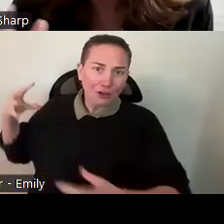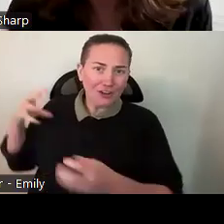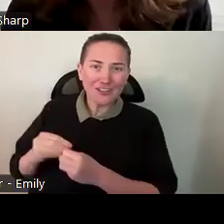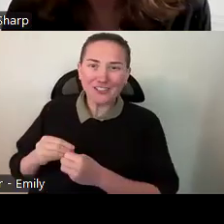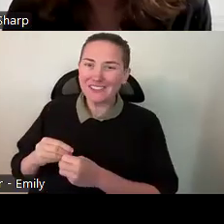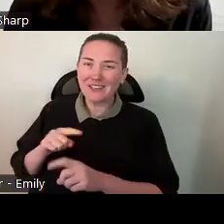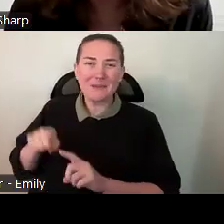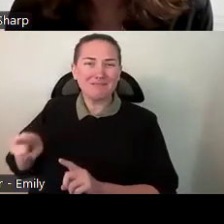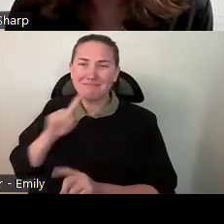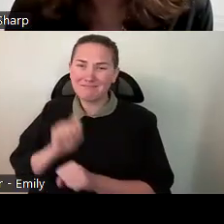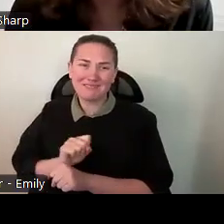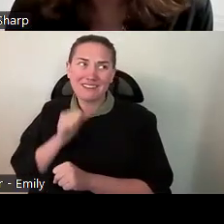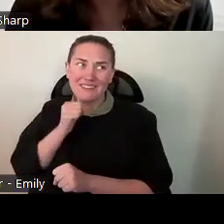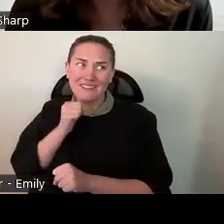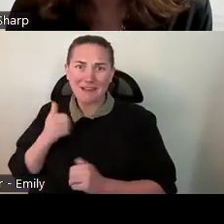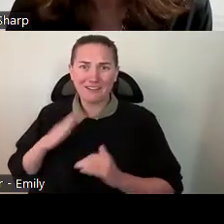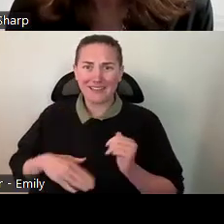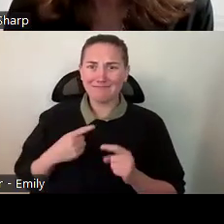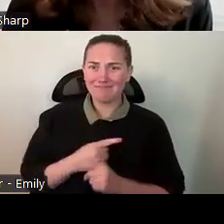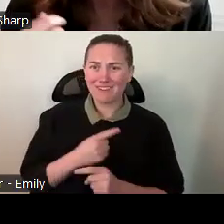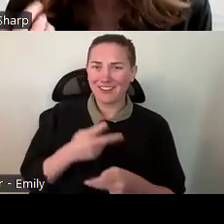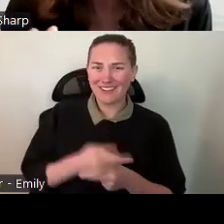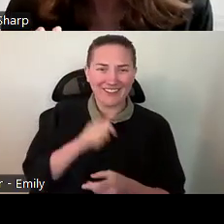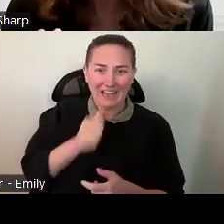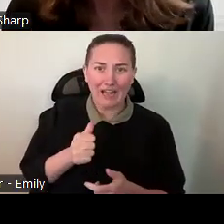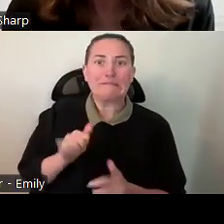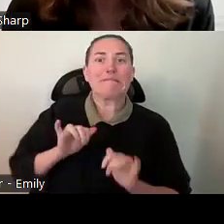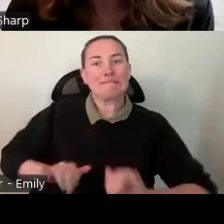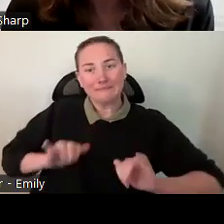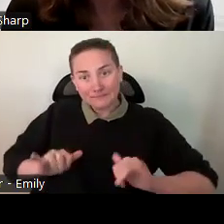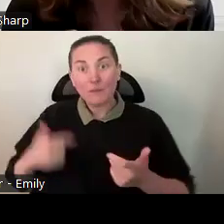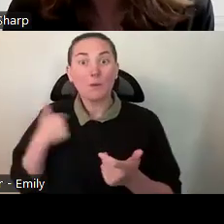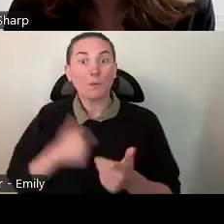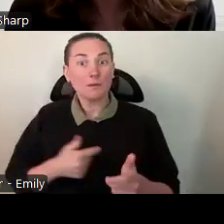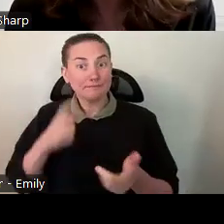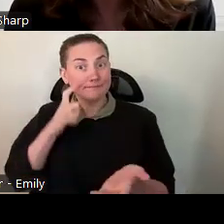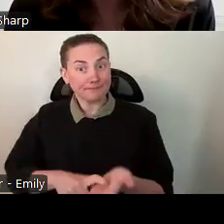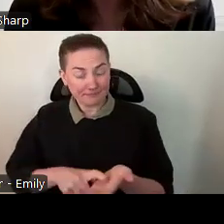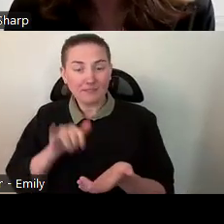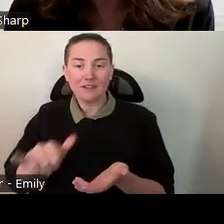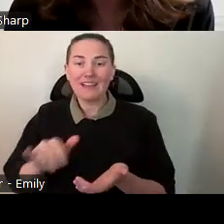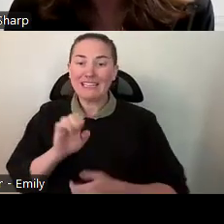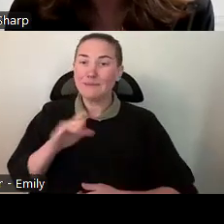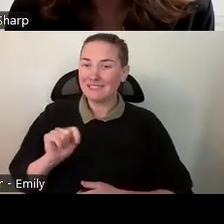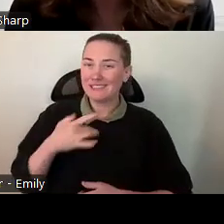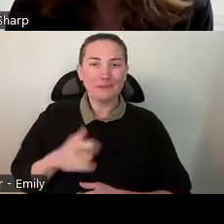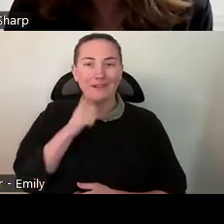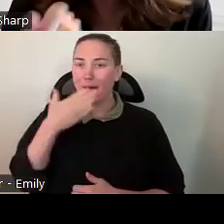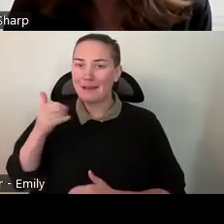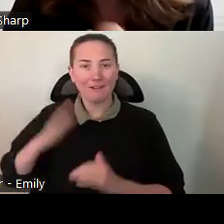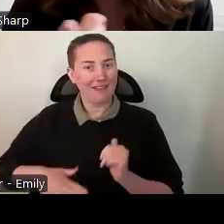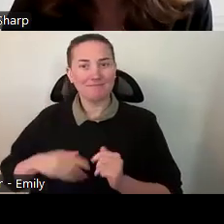that much better than usual care. So we came to the conclusion that EBTs do not outperform usual care